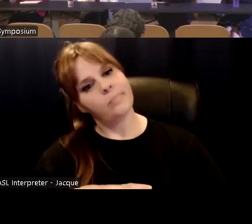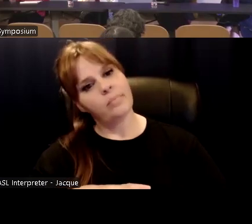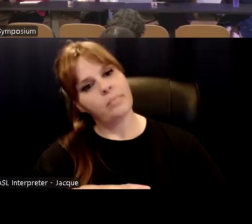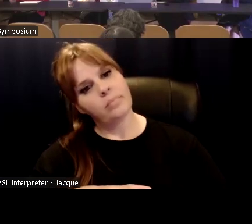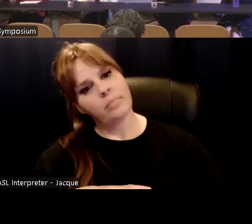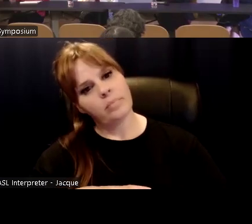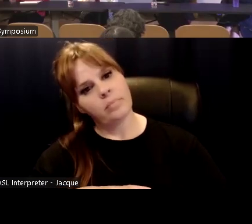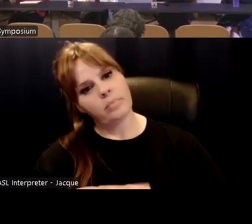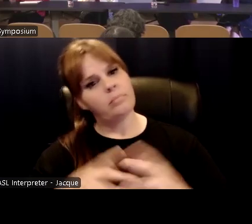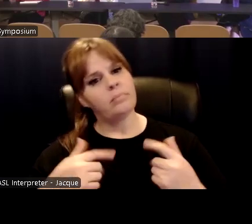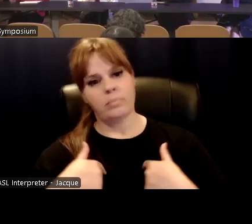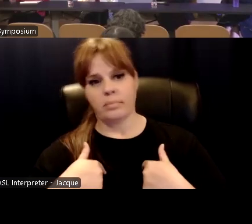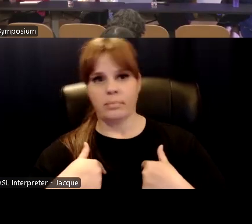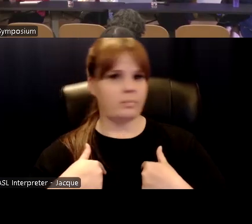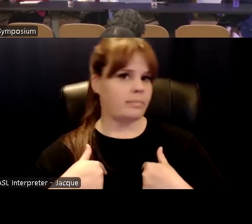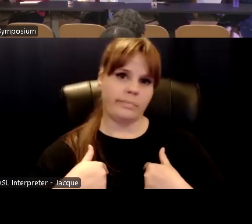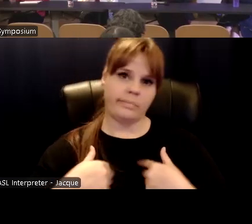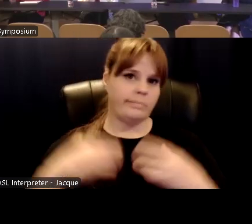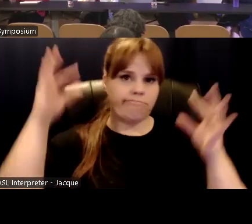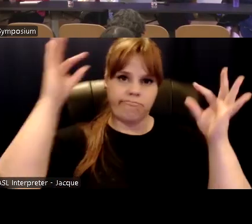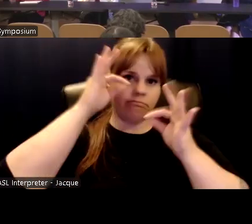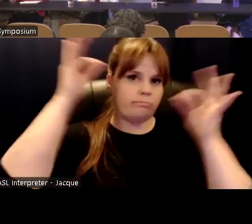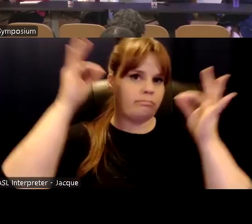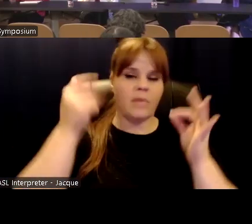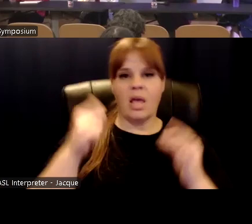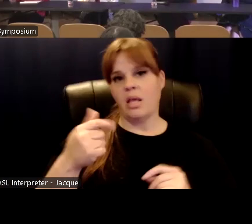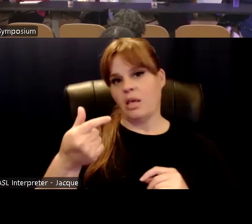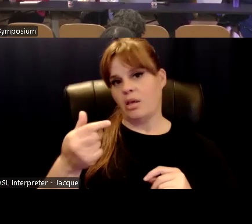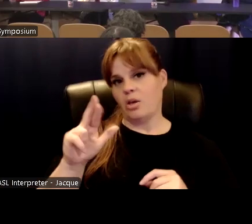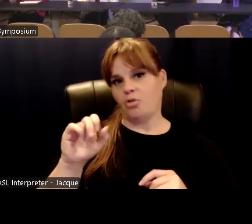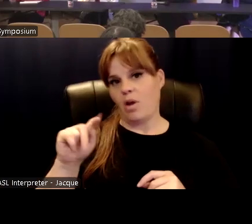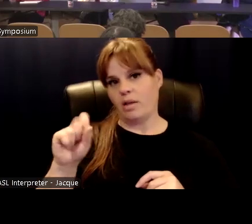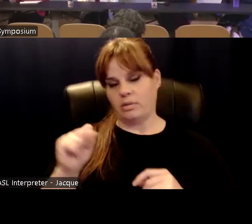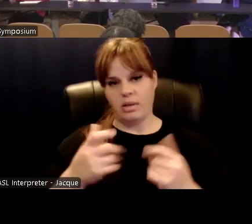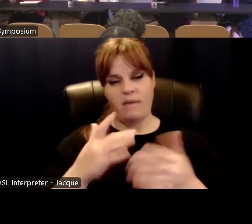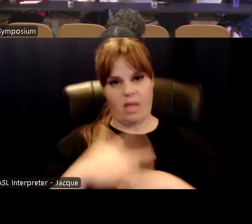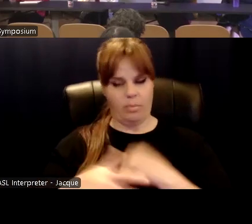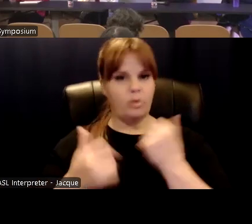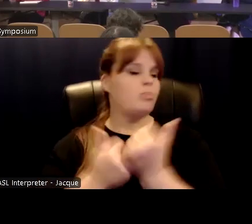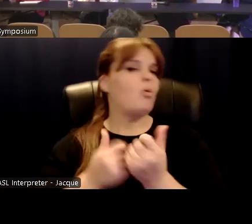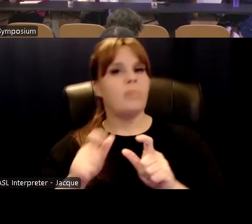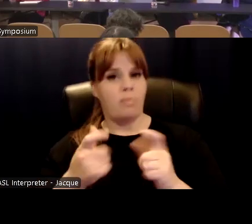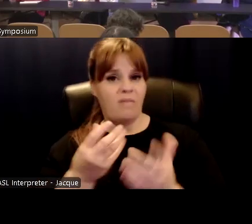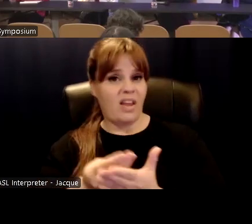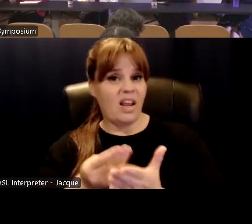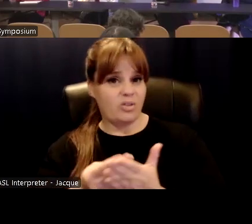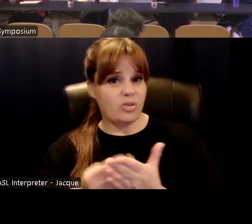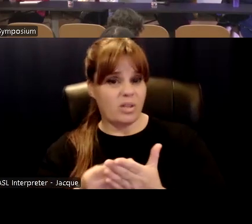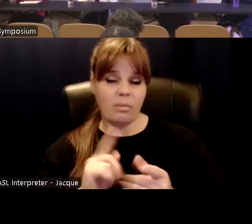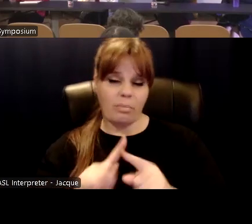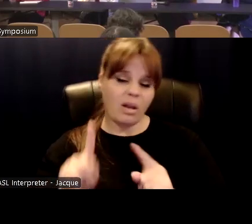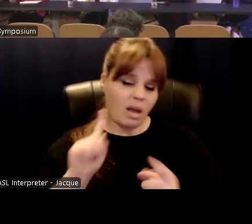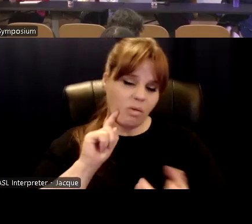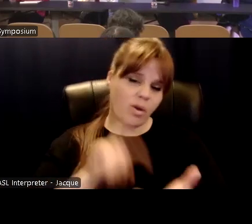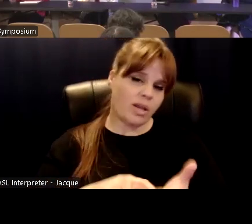I am not aware of any grants that are available to support people financially who are going through this, but I totally recognize that it